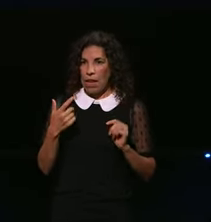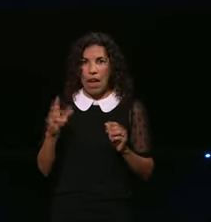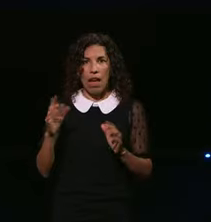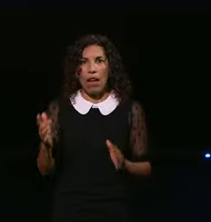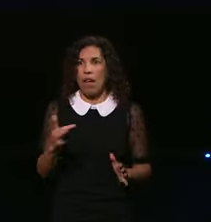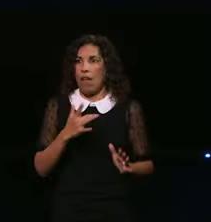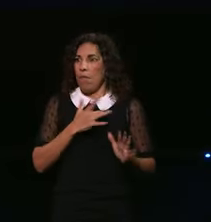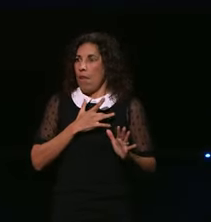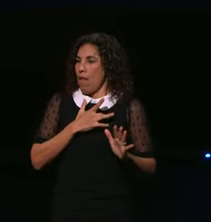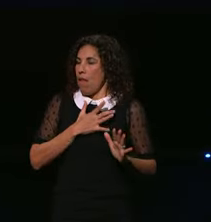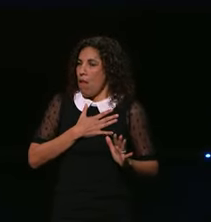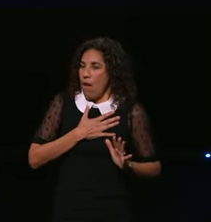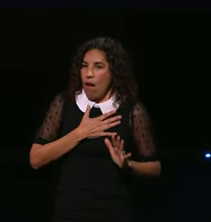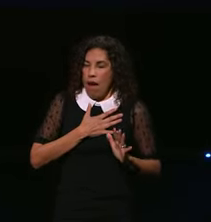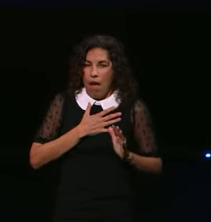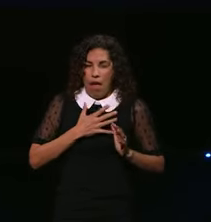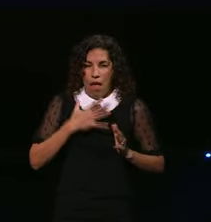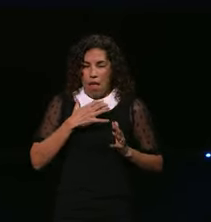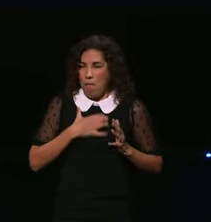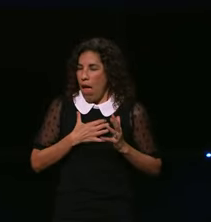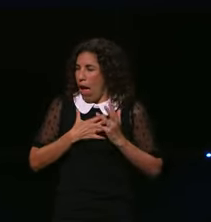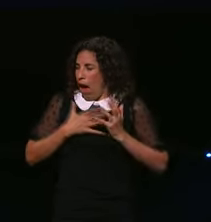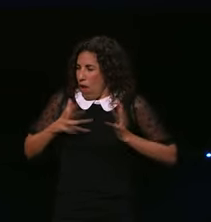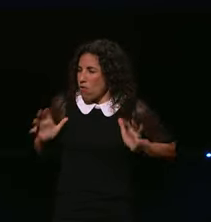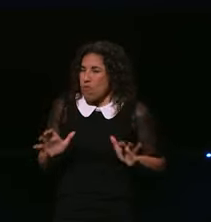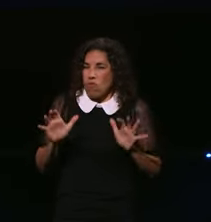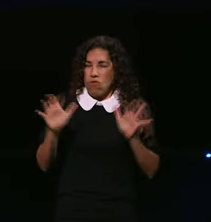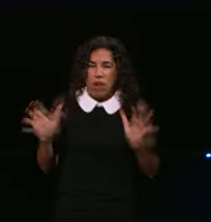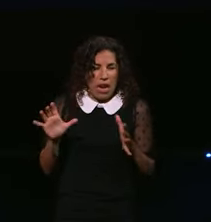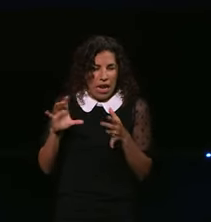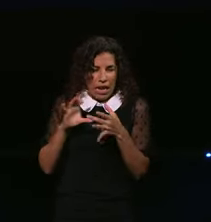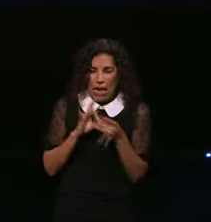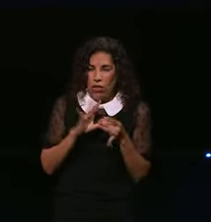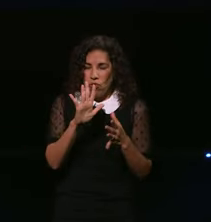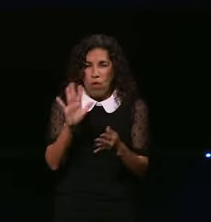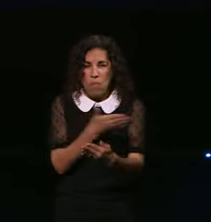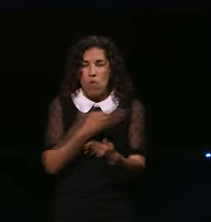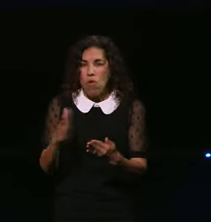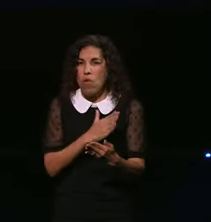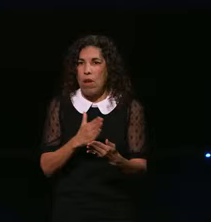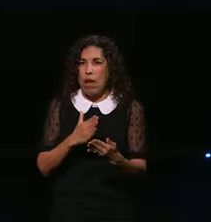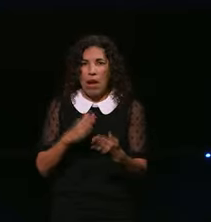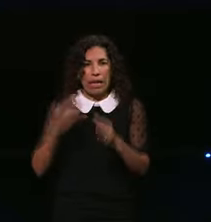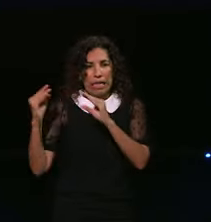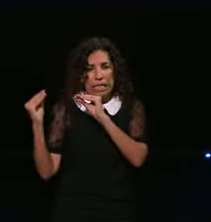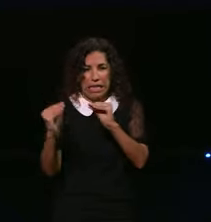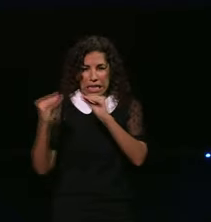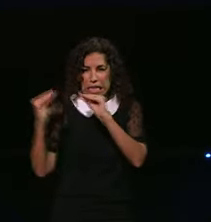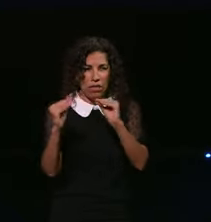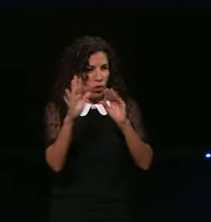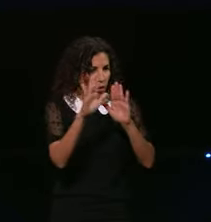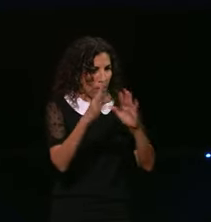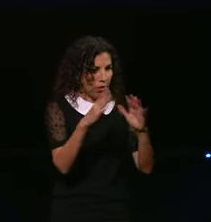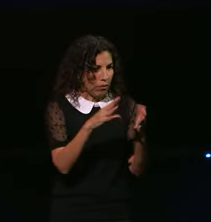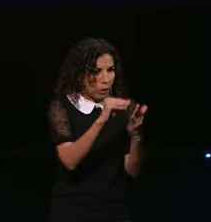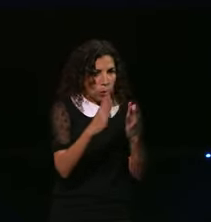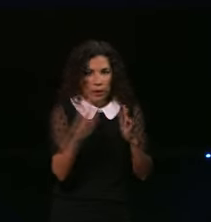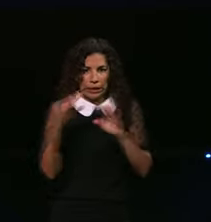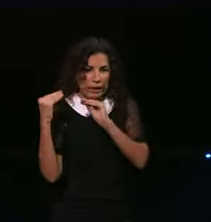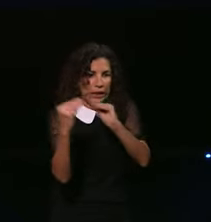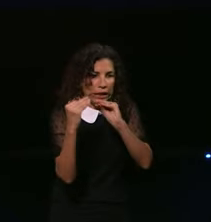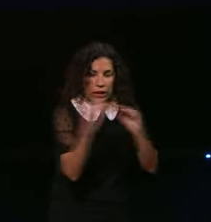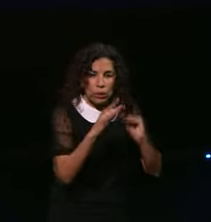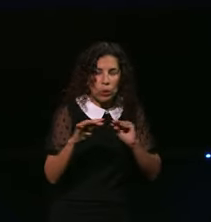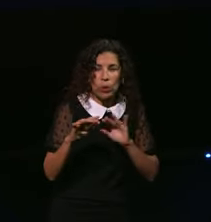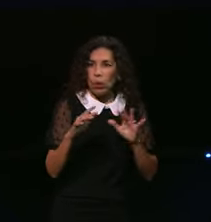his commitment and passion and dedication to the music, and that's he was teaching to the students. And it's